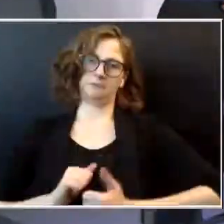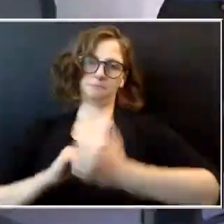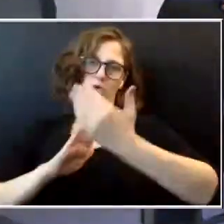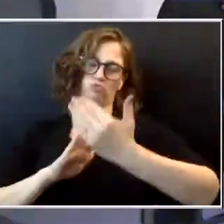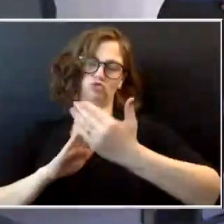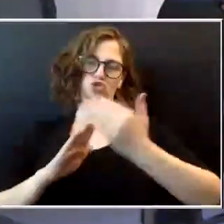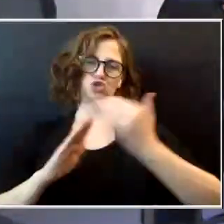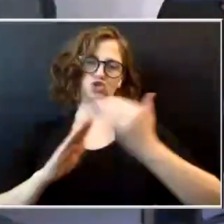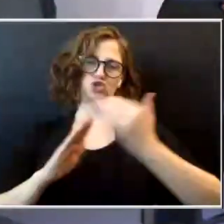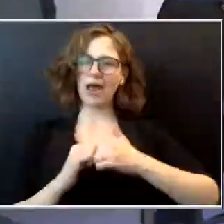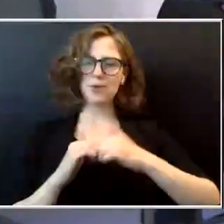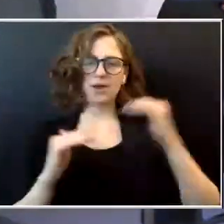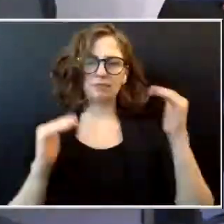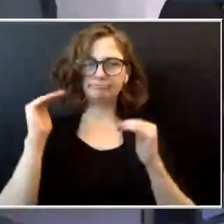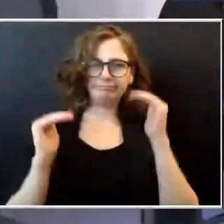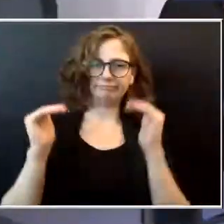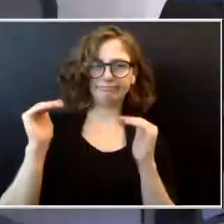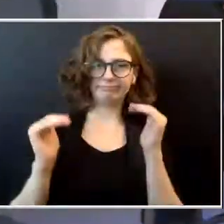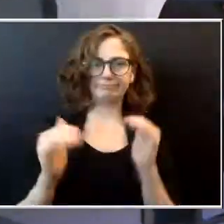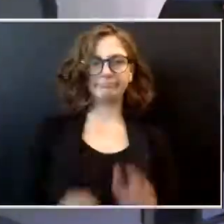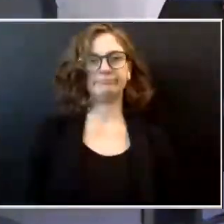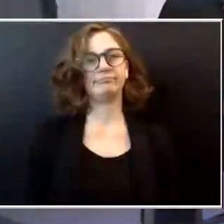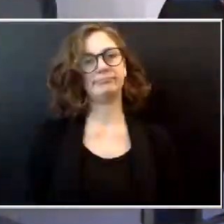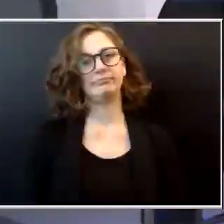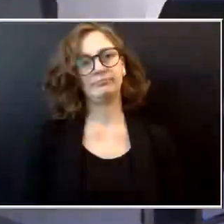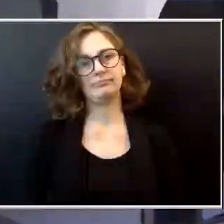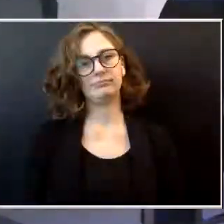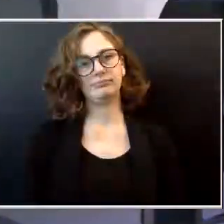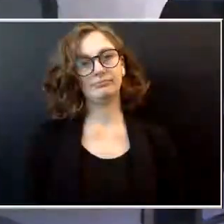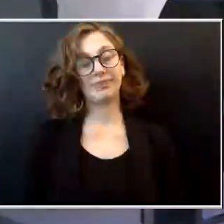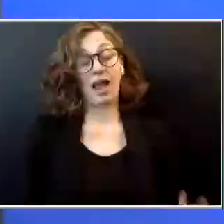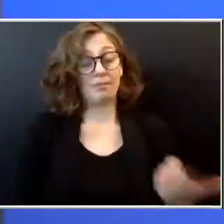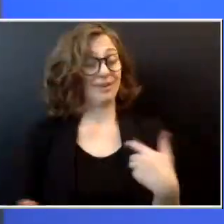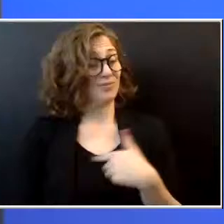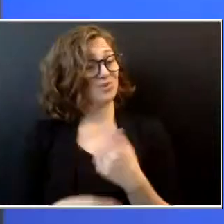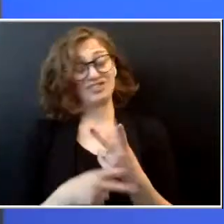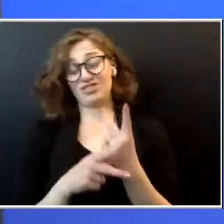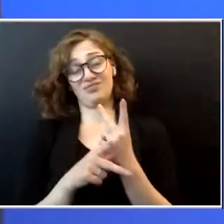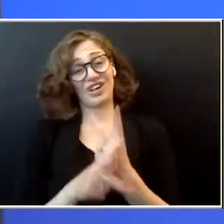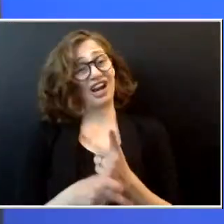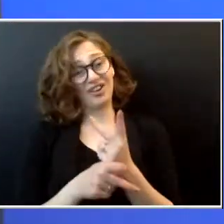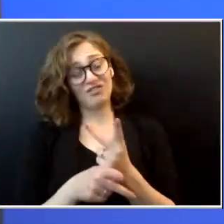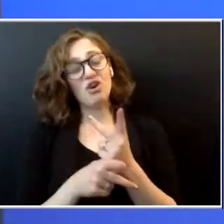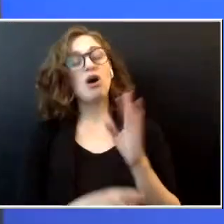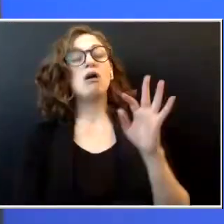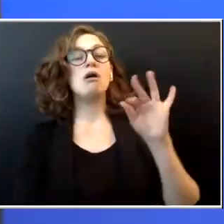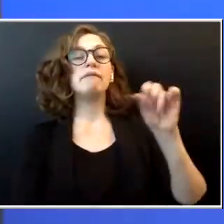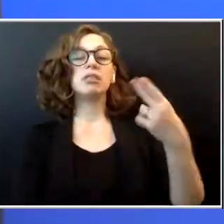requires? I think we're very careful. I mean, I think Flash